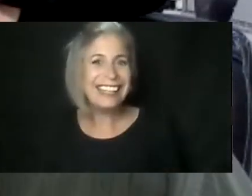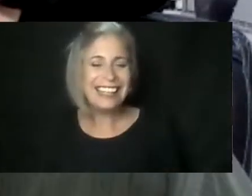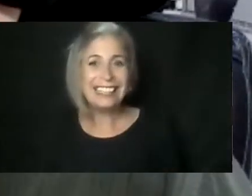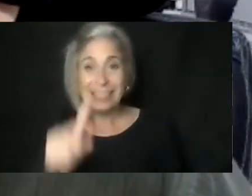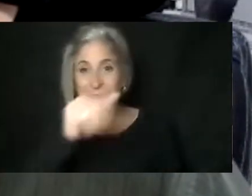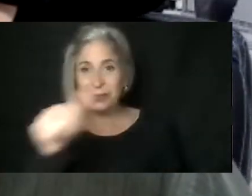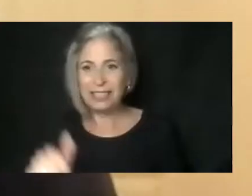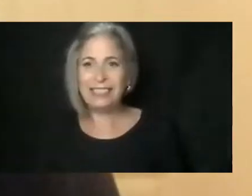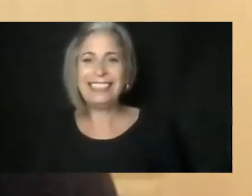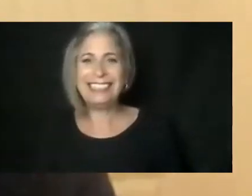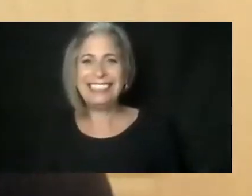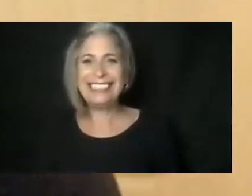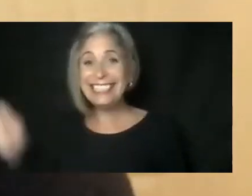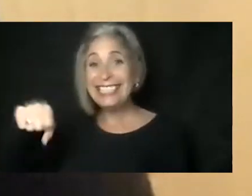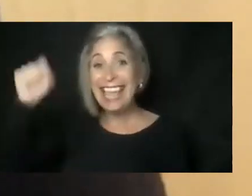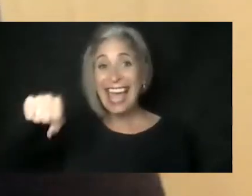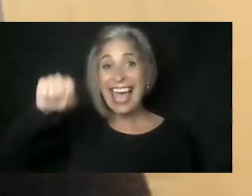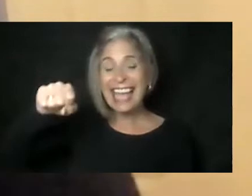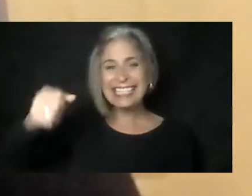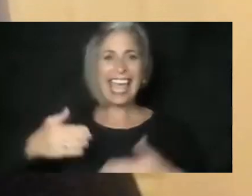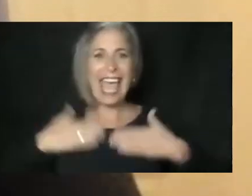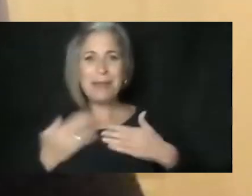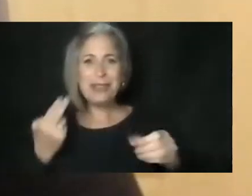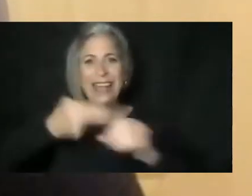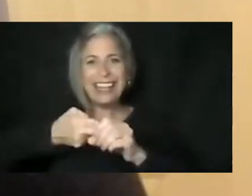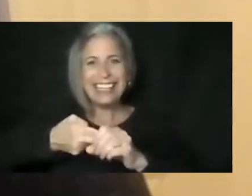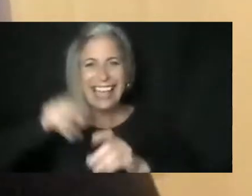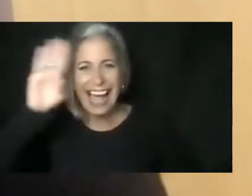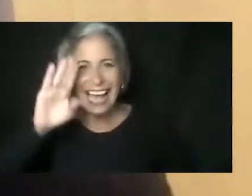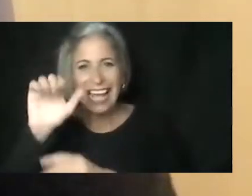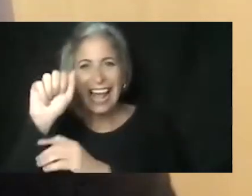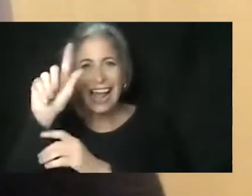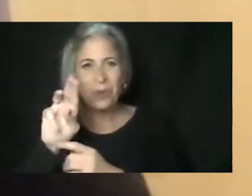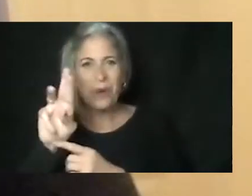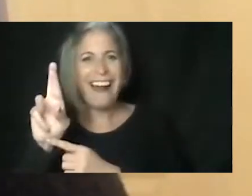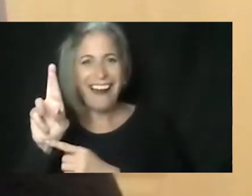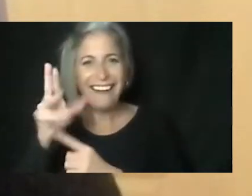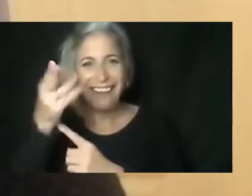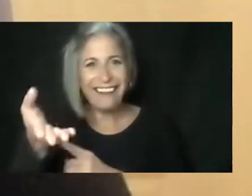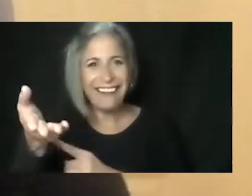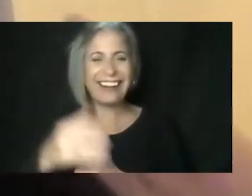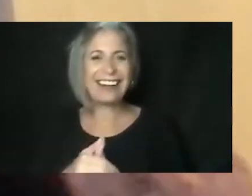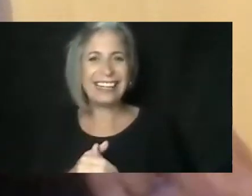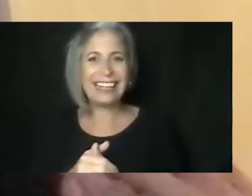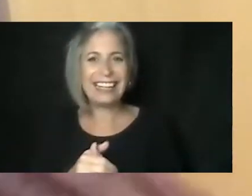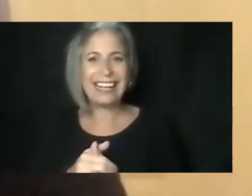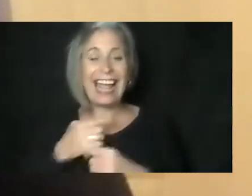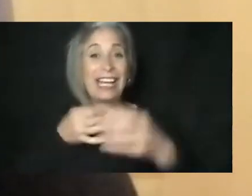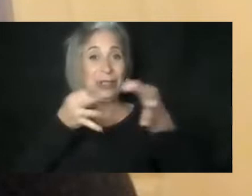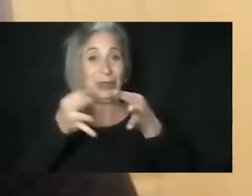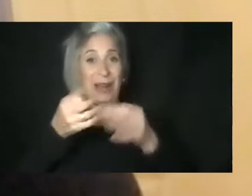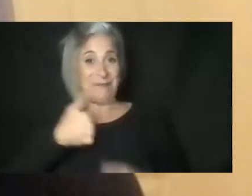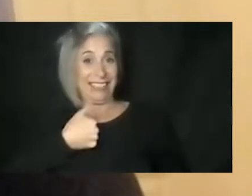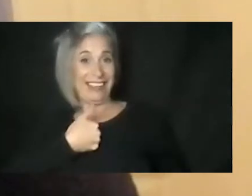you. Yeah, happy to jump in. Hi, everyone. I'm Alvar. I can describe